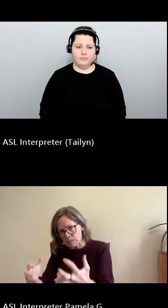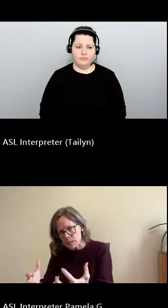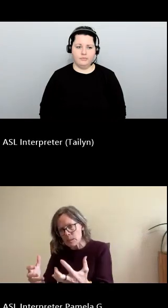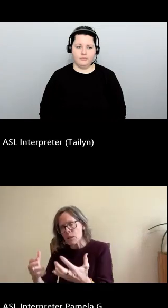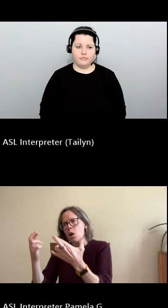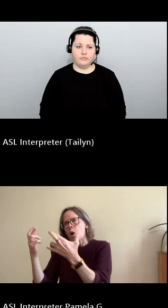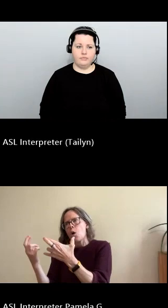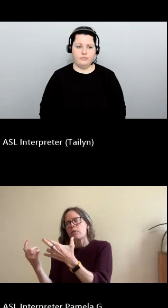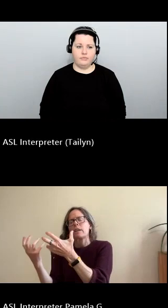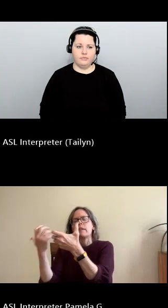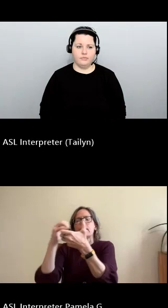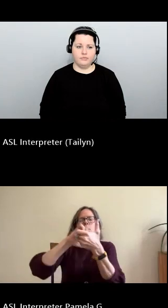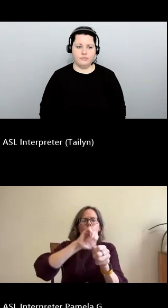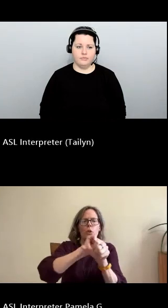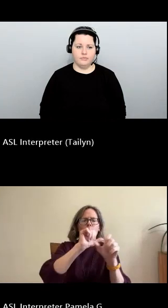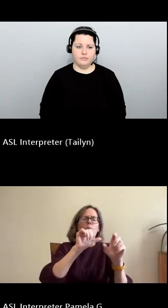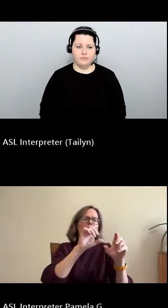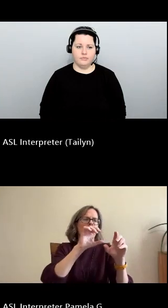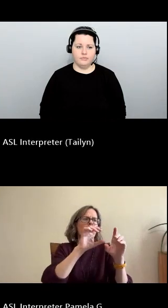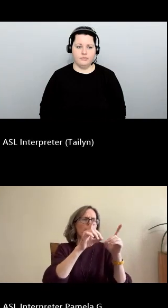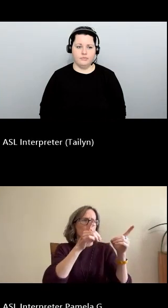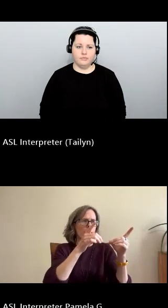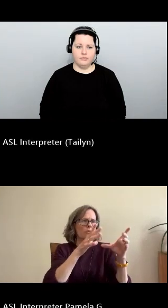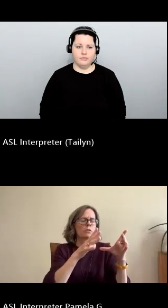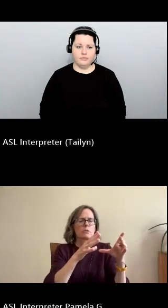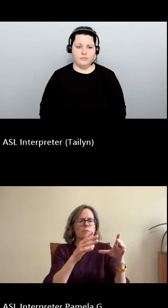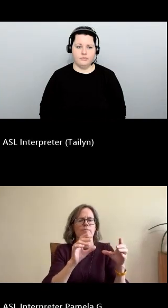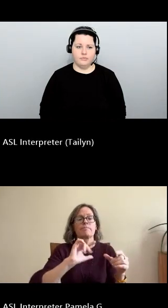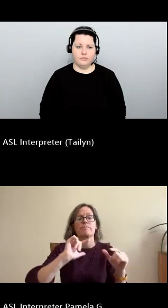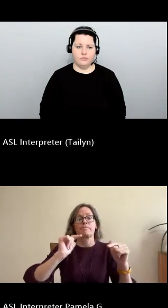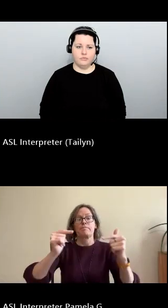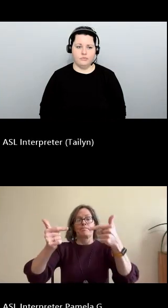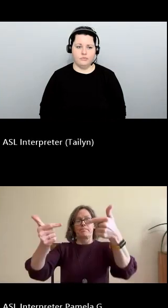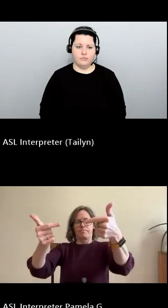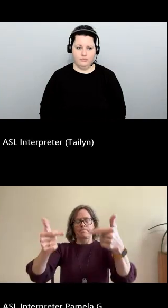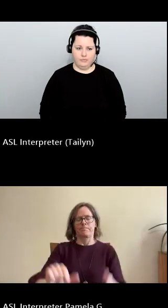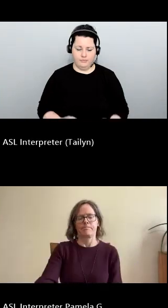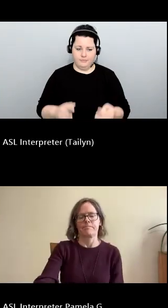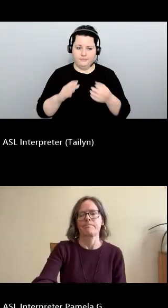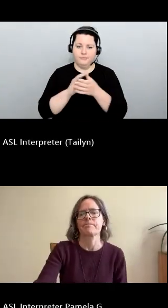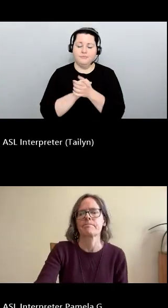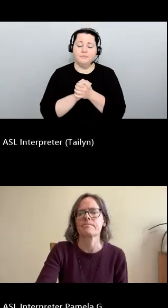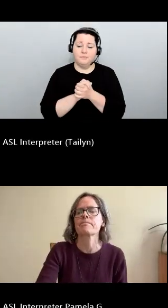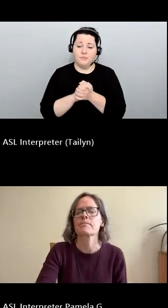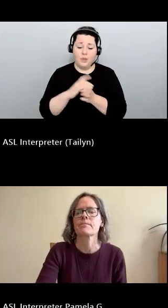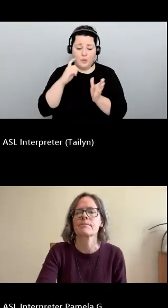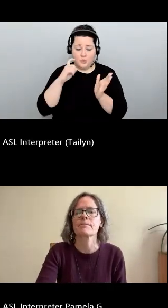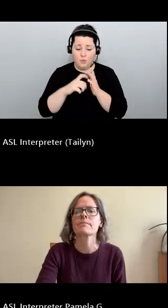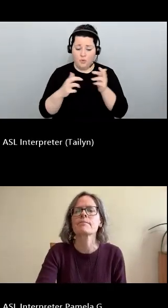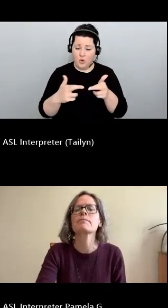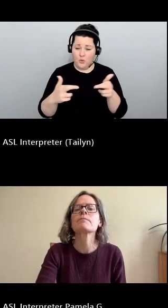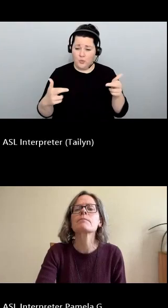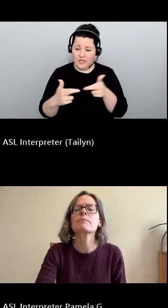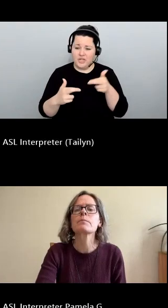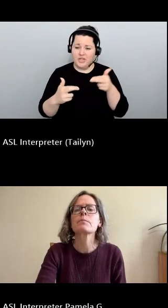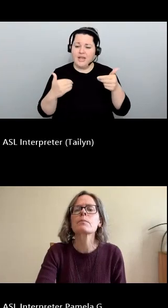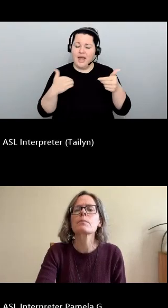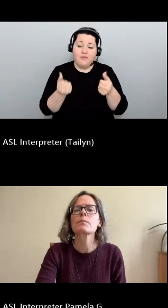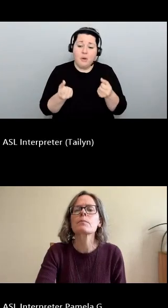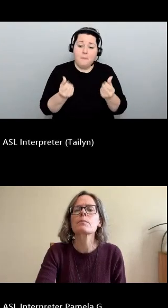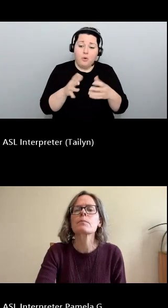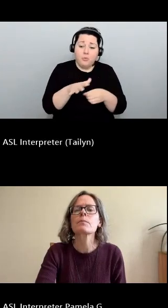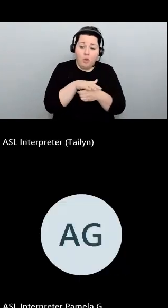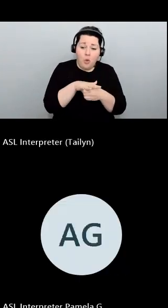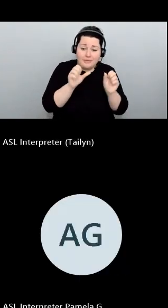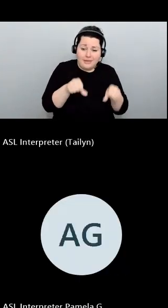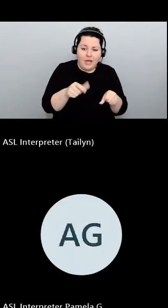lead contract action team reps. You'll notice here that a region can have multiple locals in it or just one local.